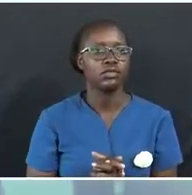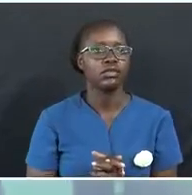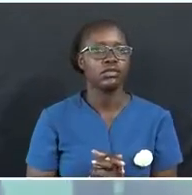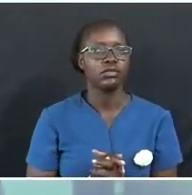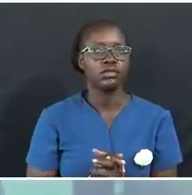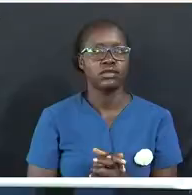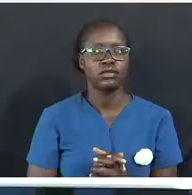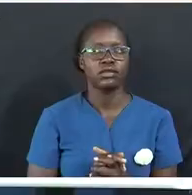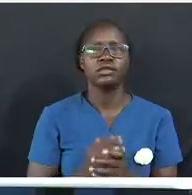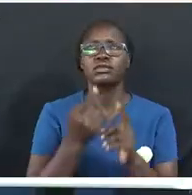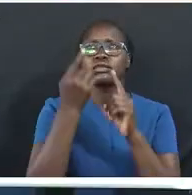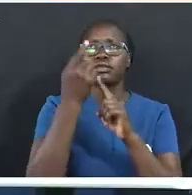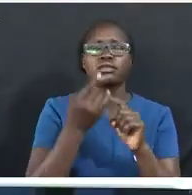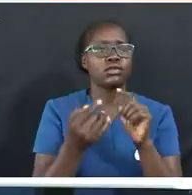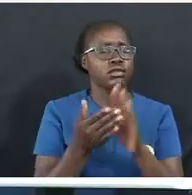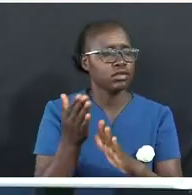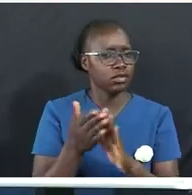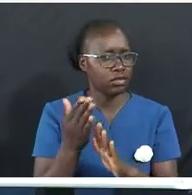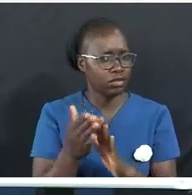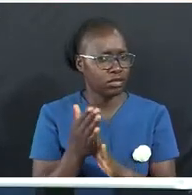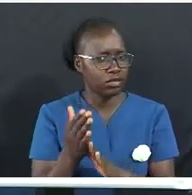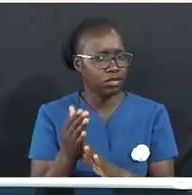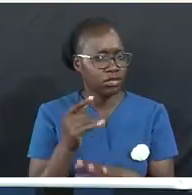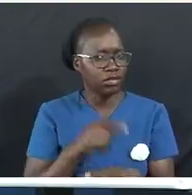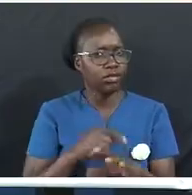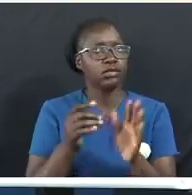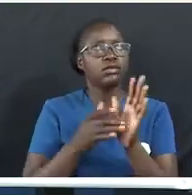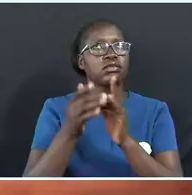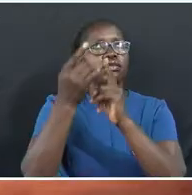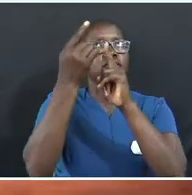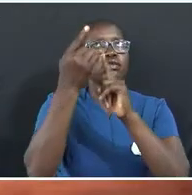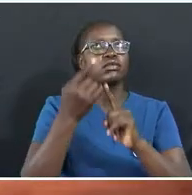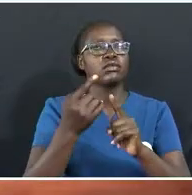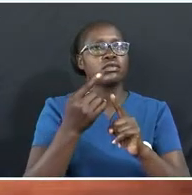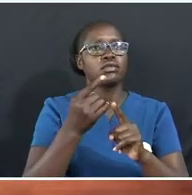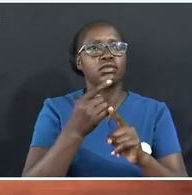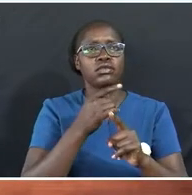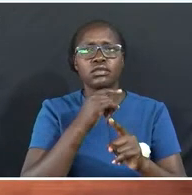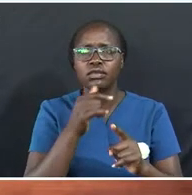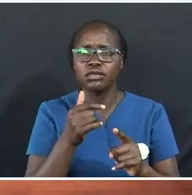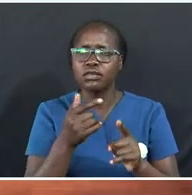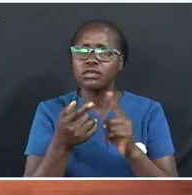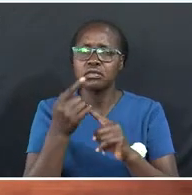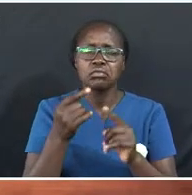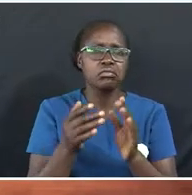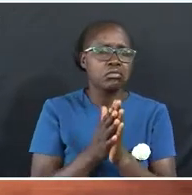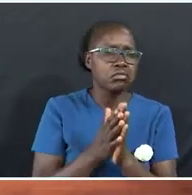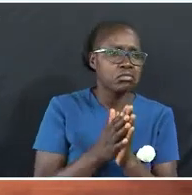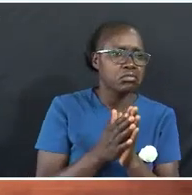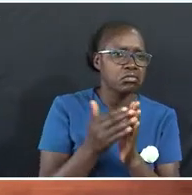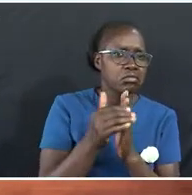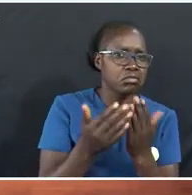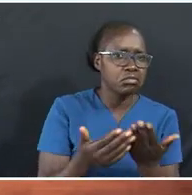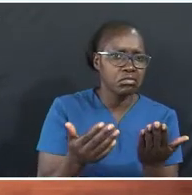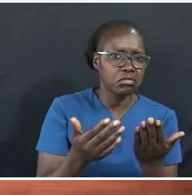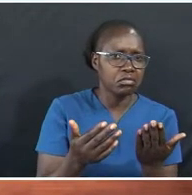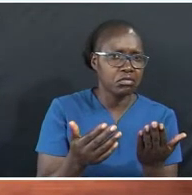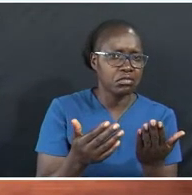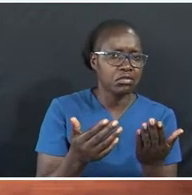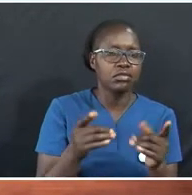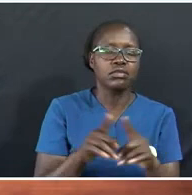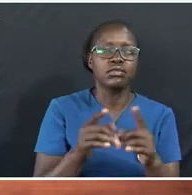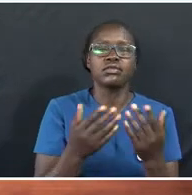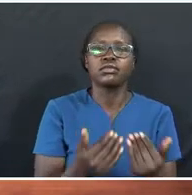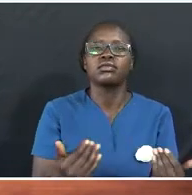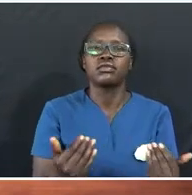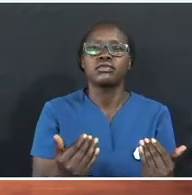behold, I am coming quickly. And when I come, I am not visiting like a brother visiting a brother, like children